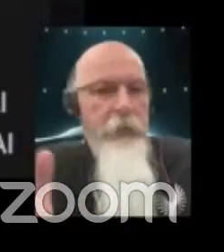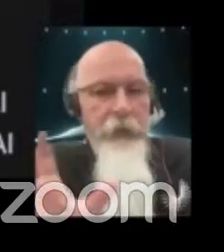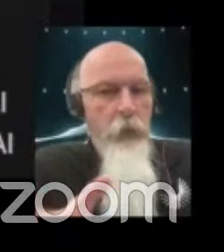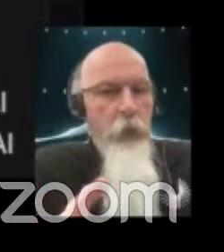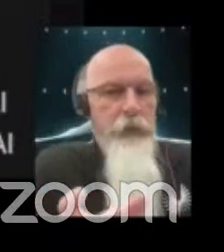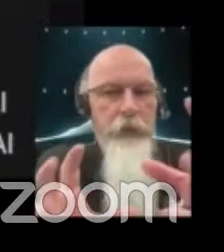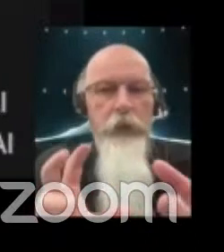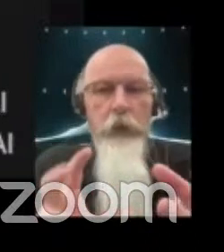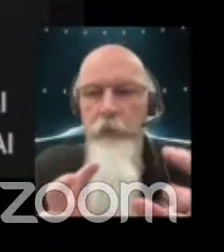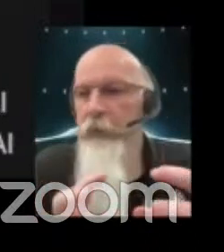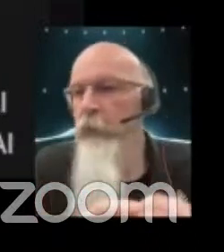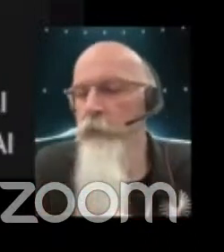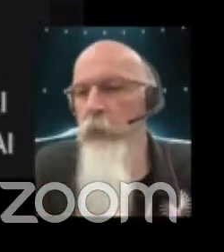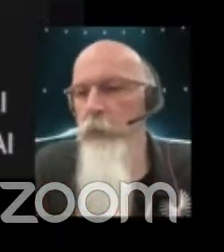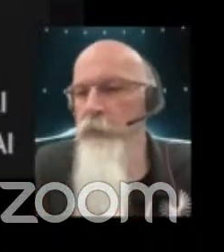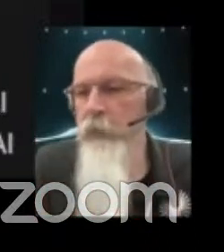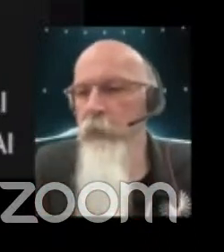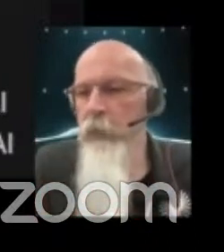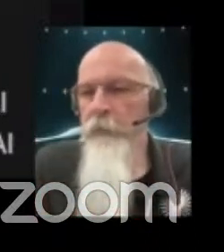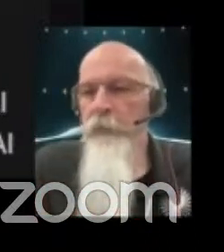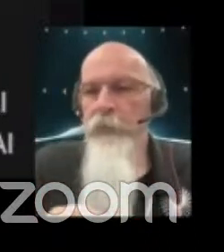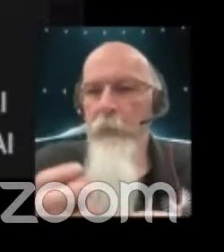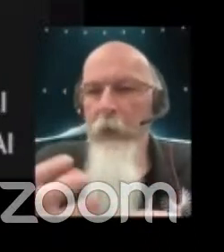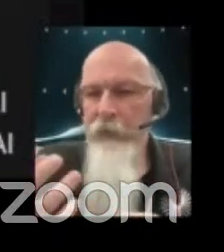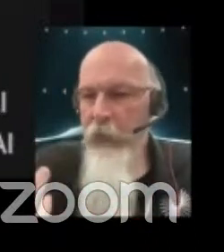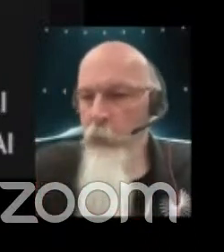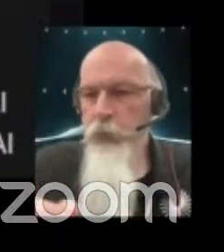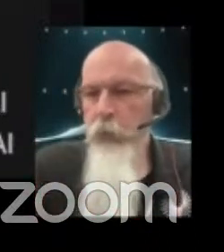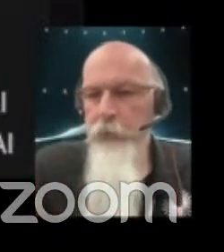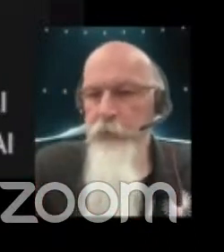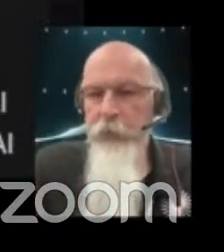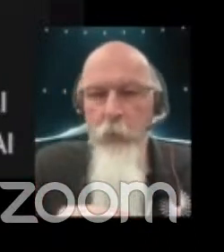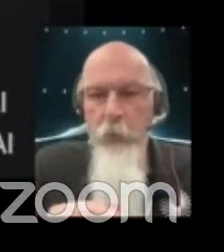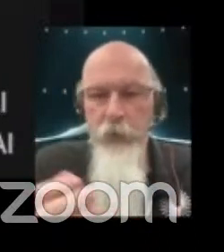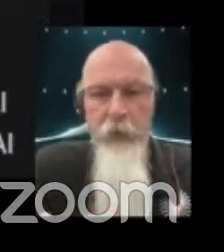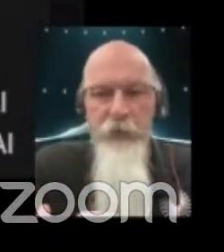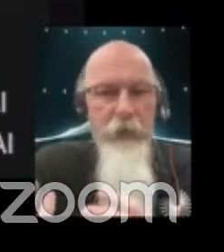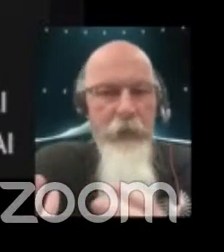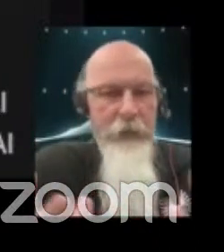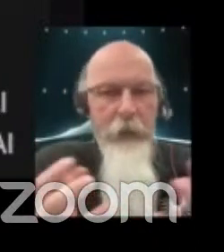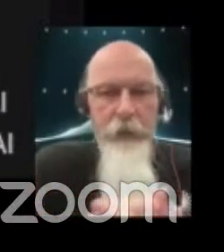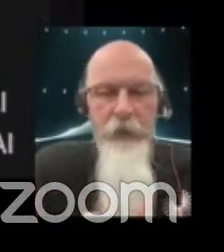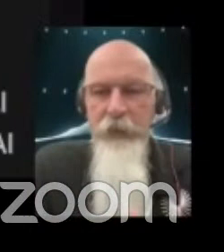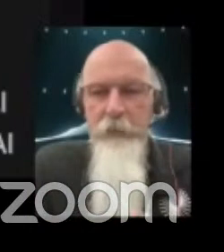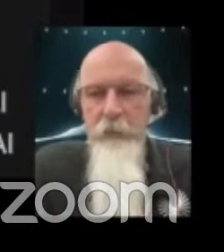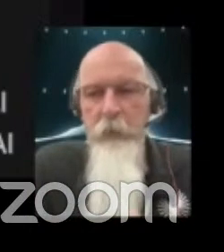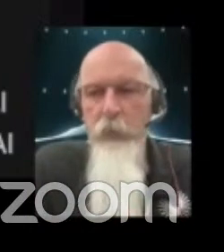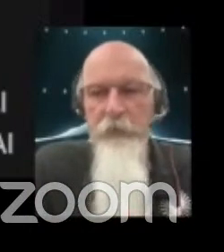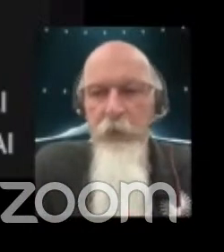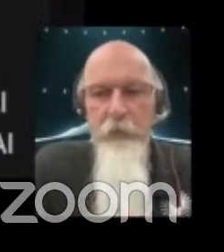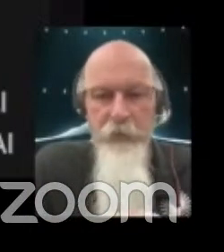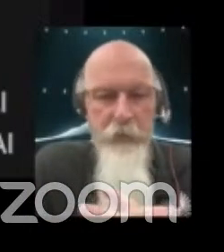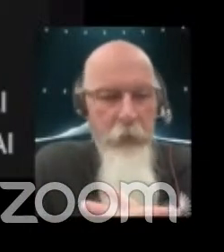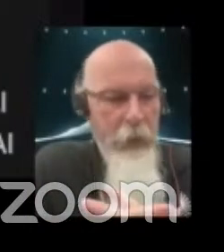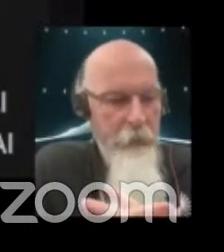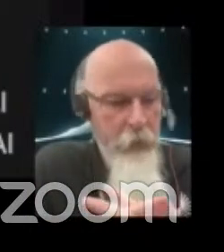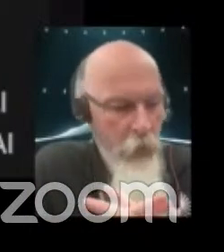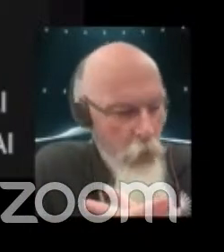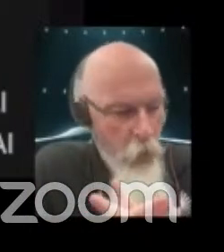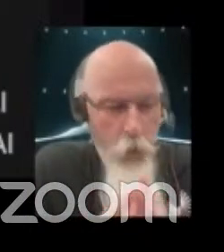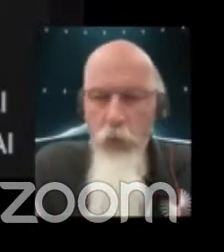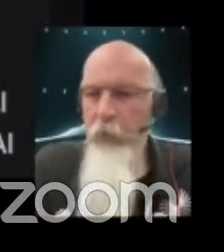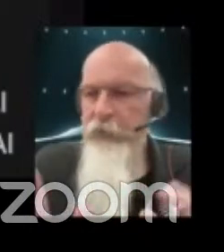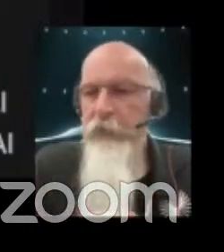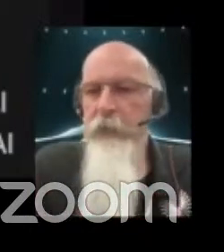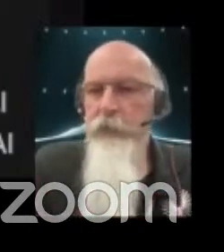is it being trained and these are questions as humans we tend not to ask back to that we trust you know we trust that the intelligence system is being put in front of us has been